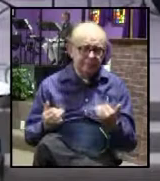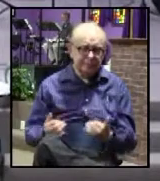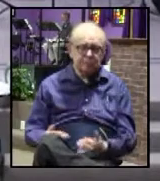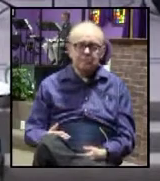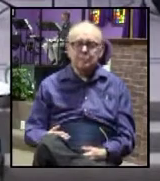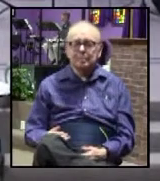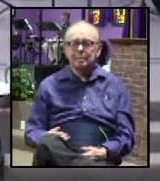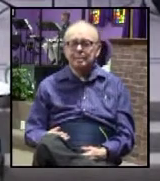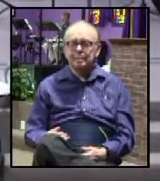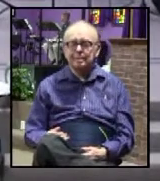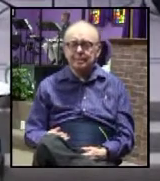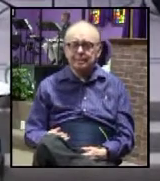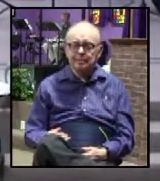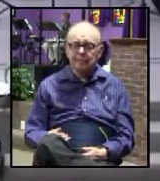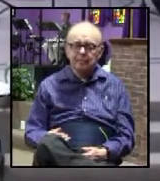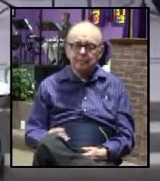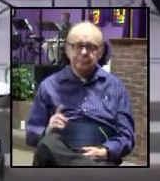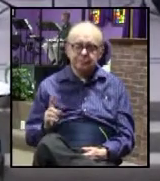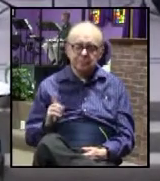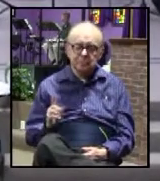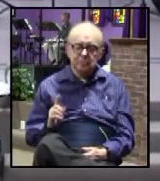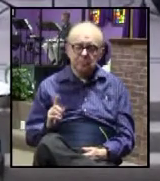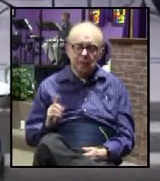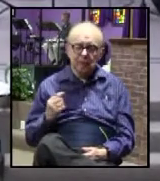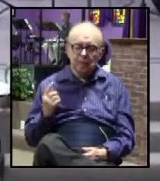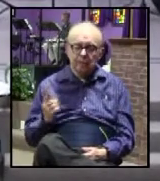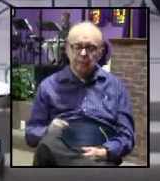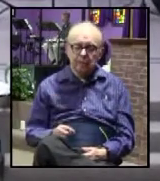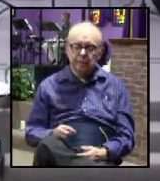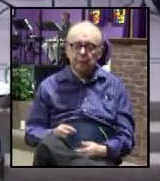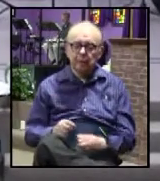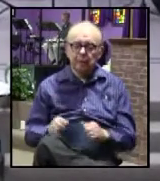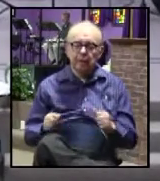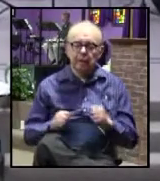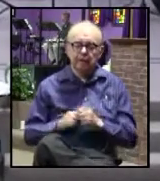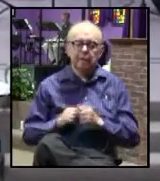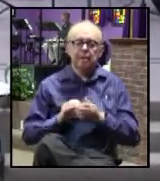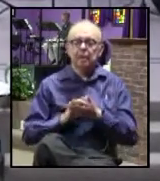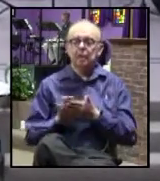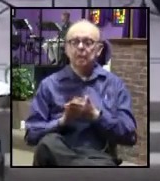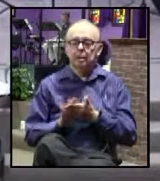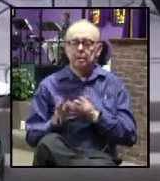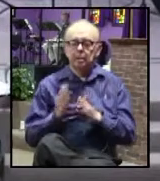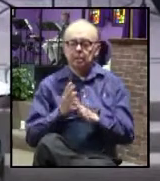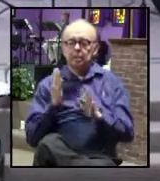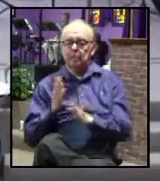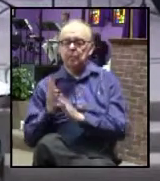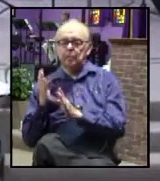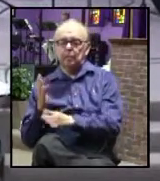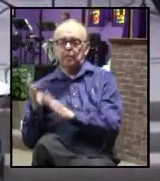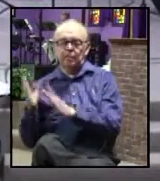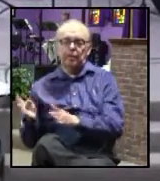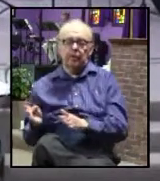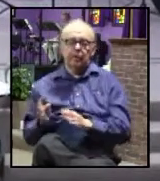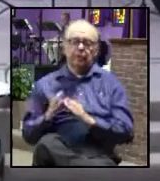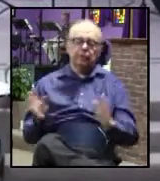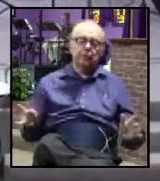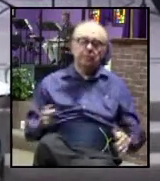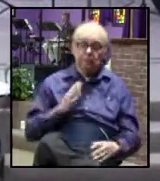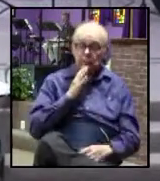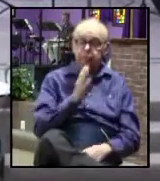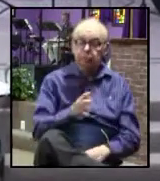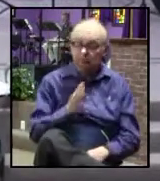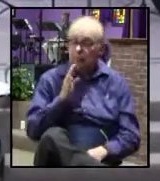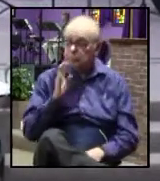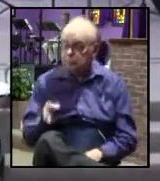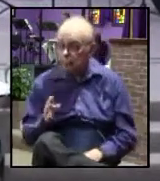Now, we're supposed to keep our areas clean. Now, we had lines everywhere. And there is so much puke. It's